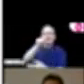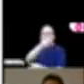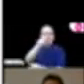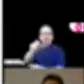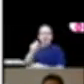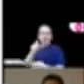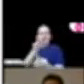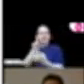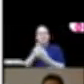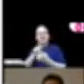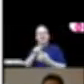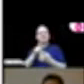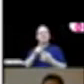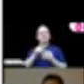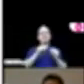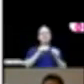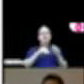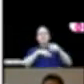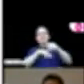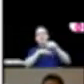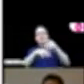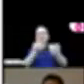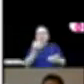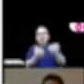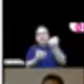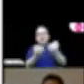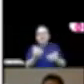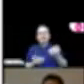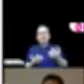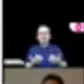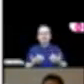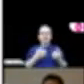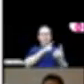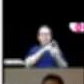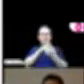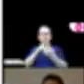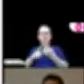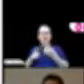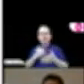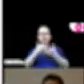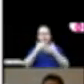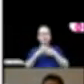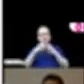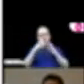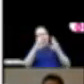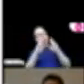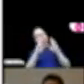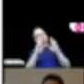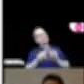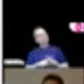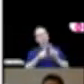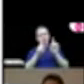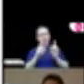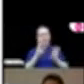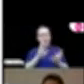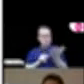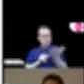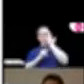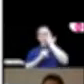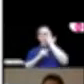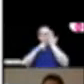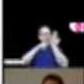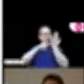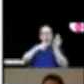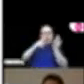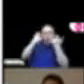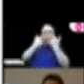a movement for justice, they're giving you hope that things will be different. And then boom, you go to court, they ask you what happened